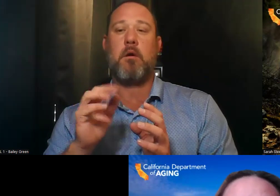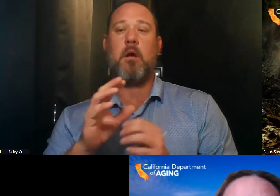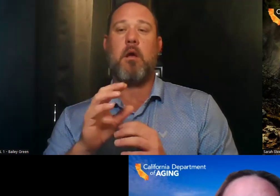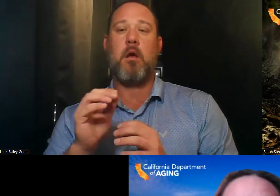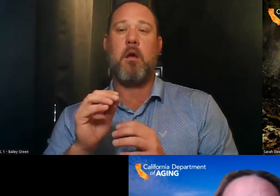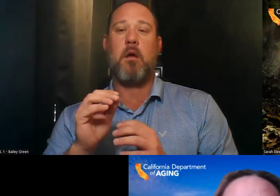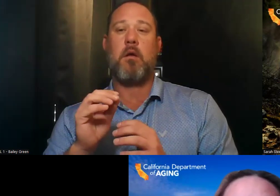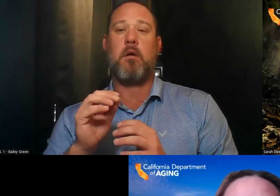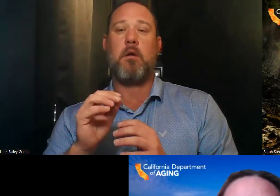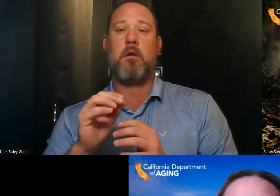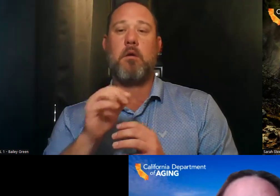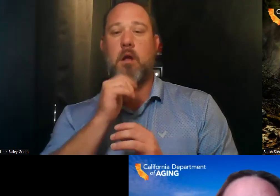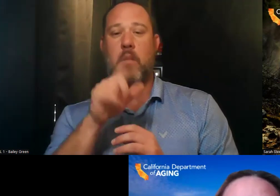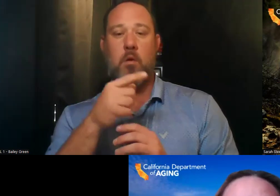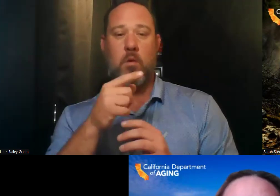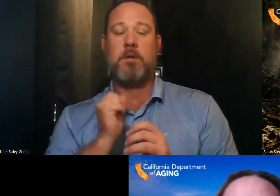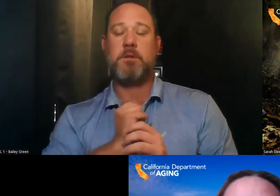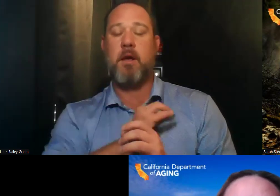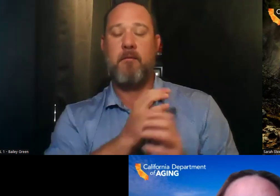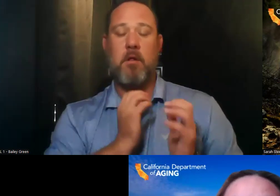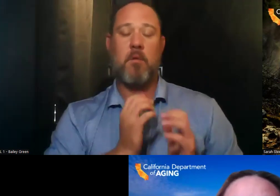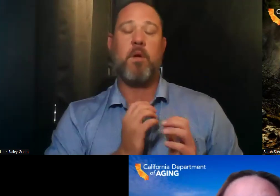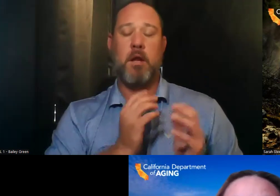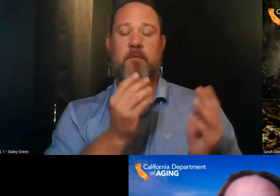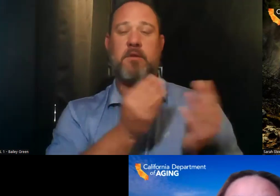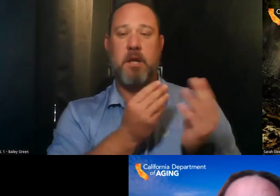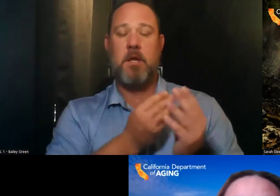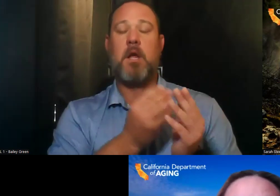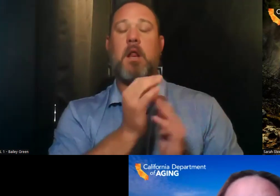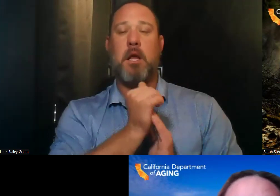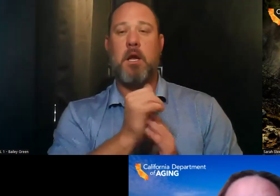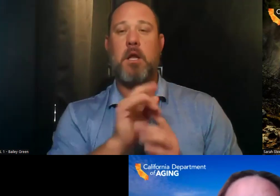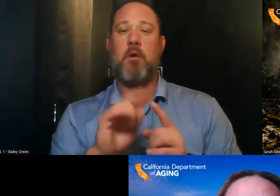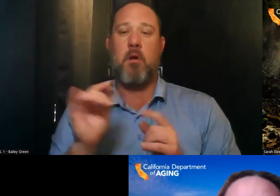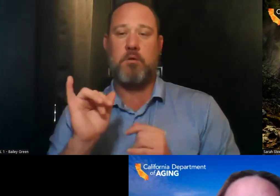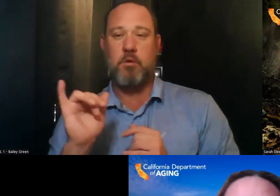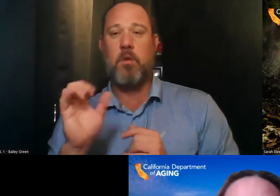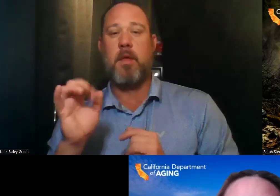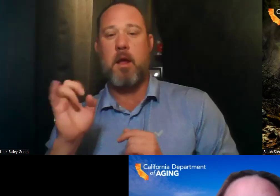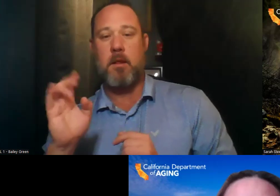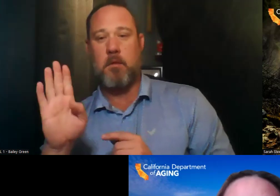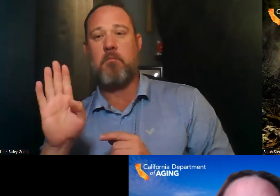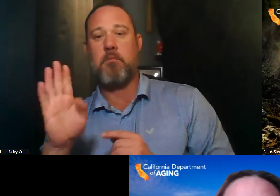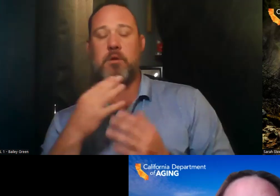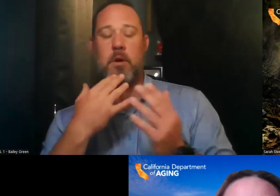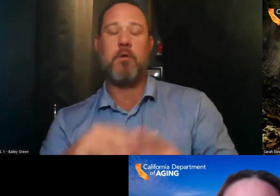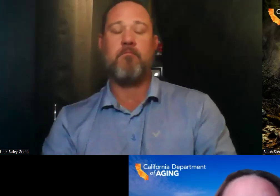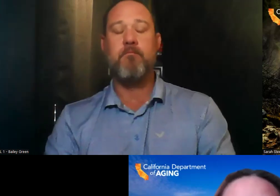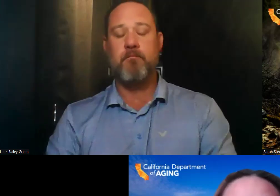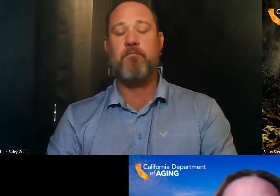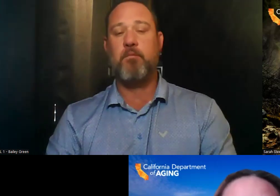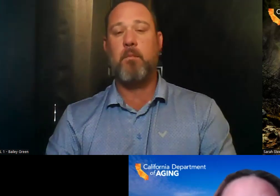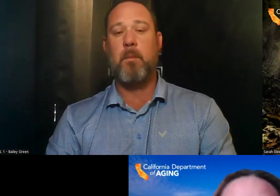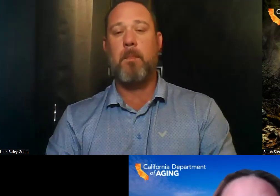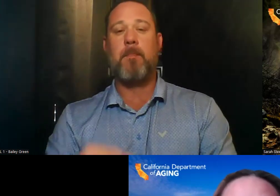and not only are you staffing this committee and facilitating it and leading it, but you're also doing that with AdLib. So thank you, and look forward